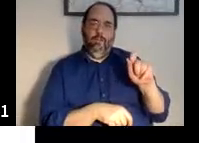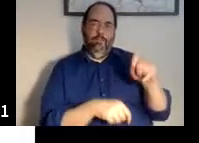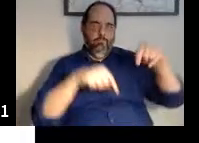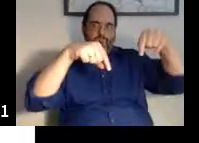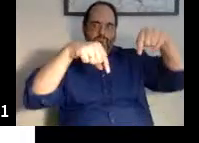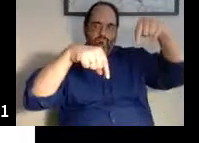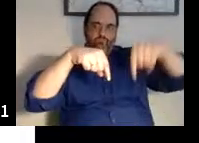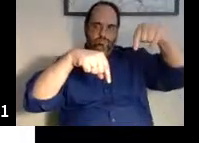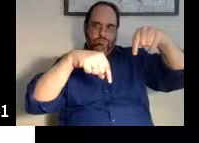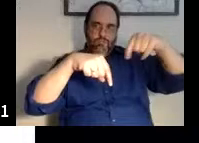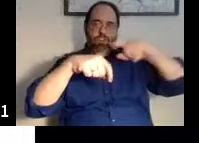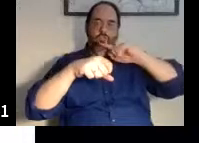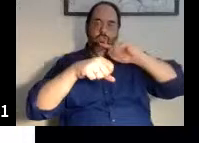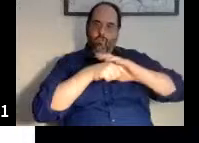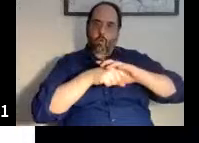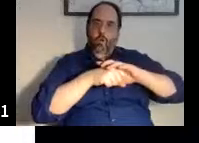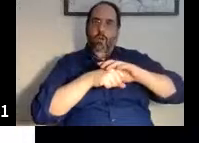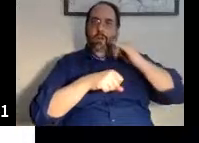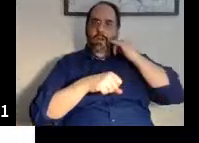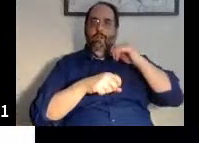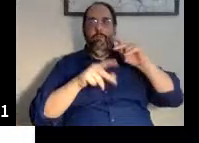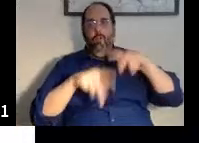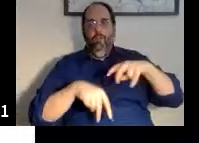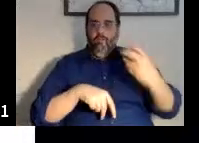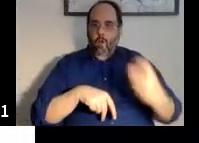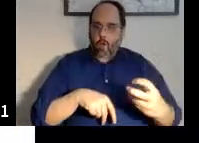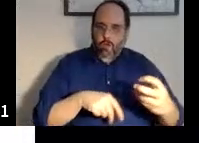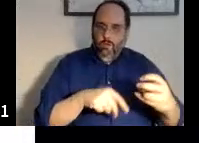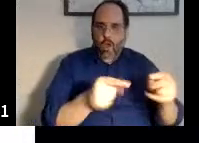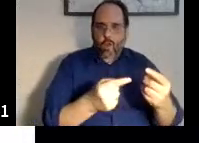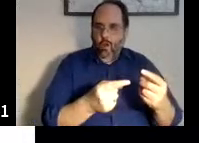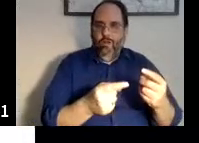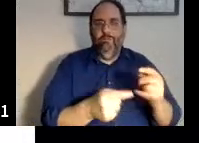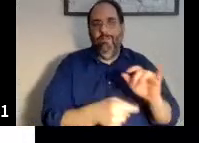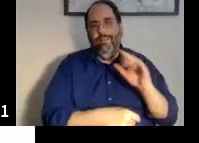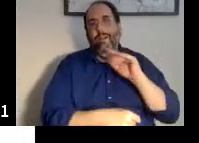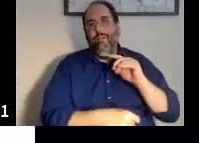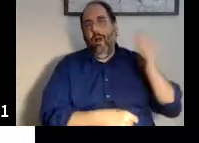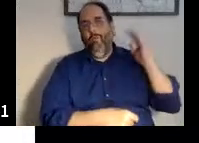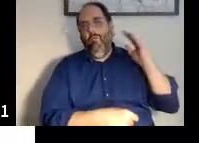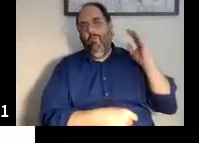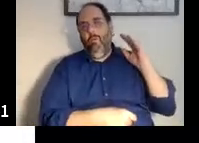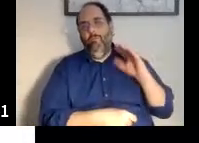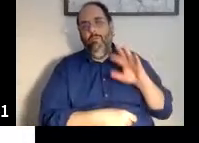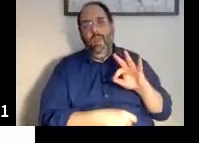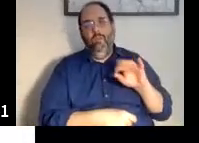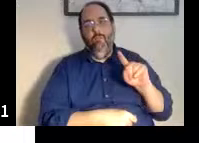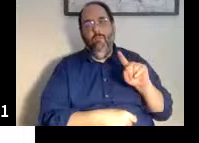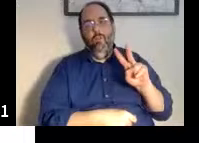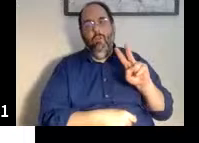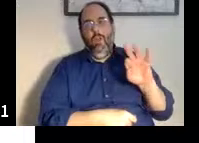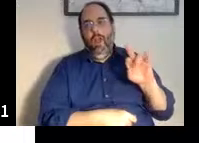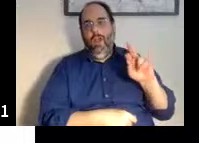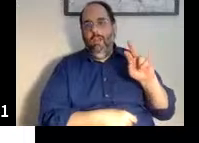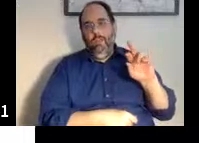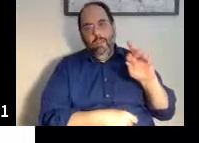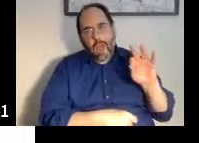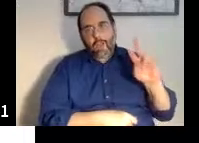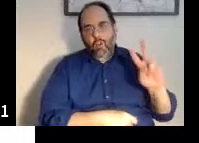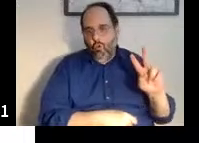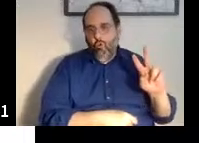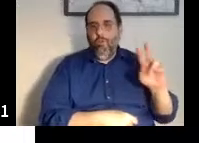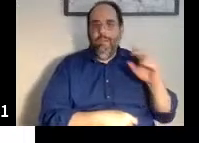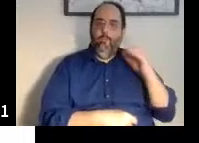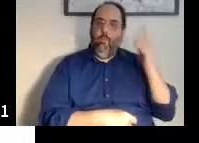fall attenuation or impact attenuation requirements that we spoke about in ASTM F1292 and the versions we reference. And then